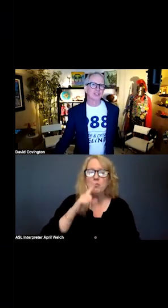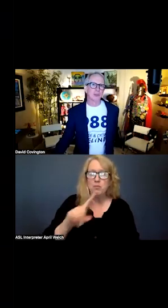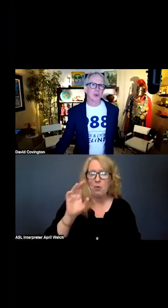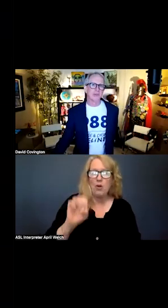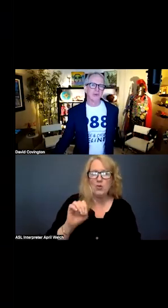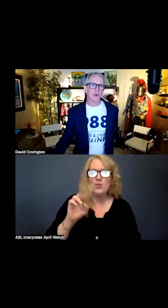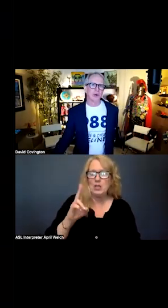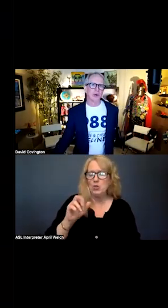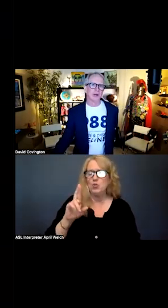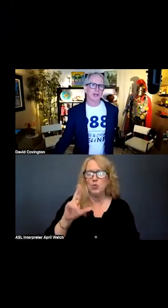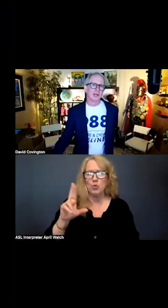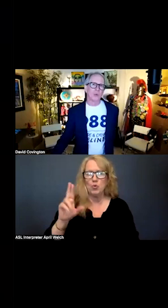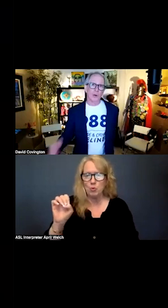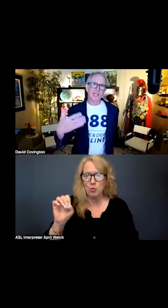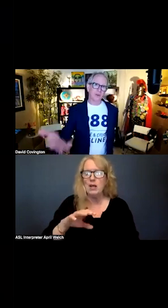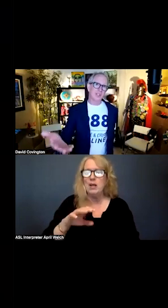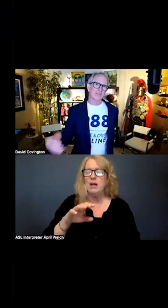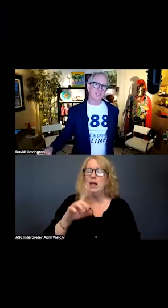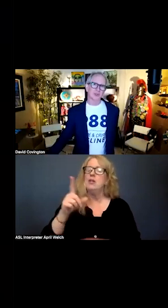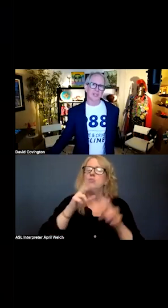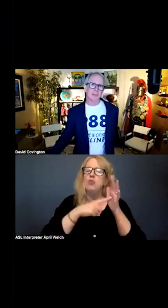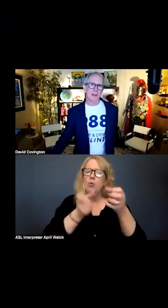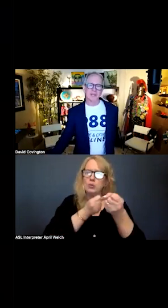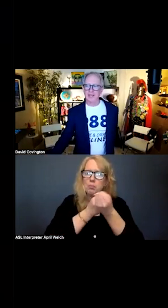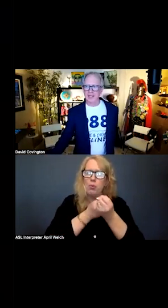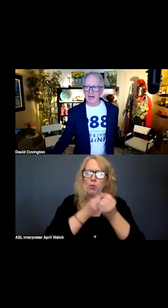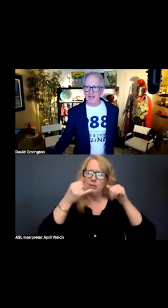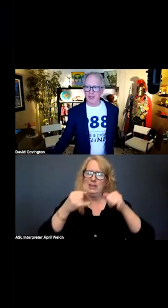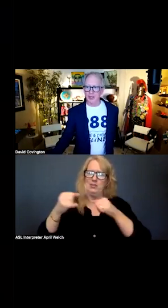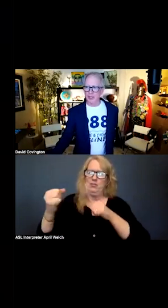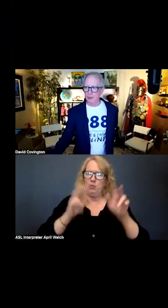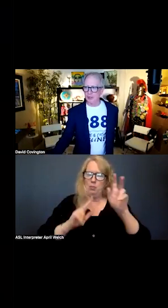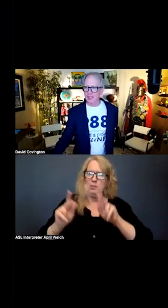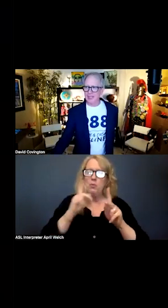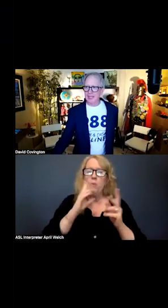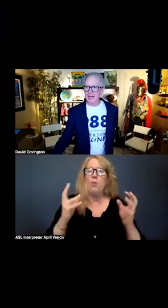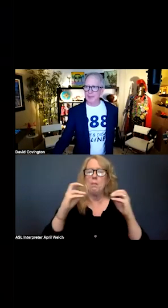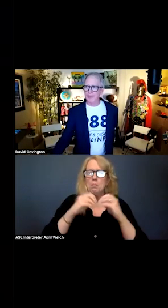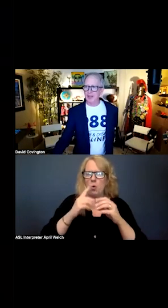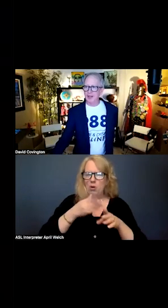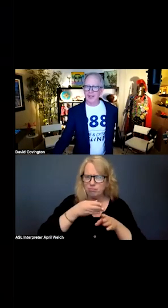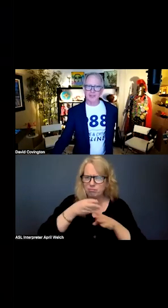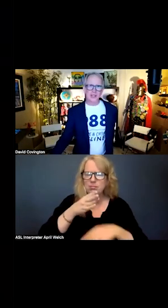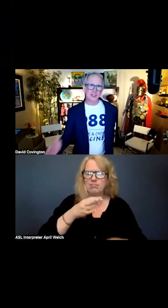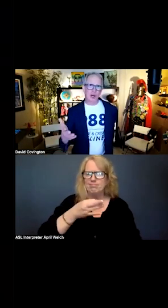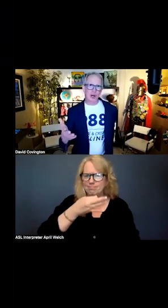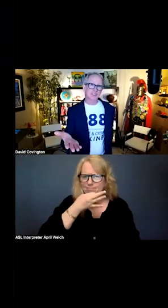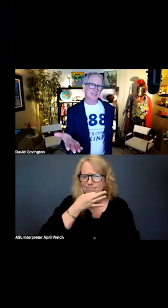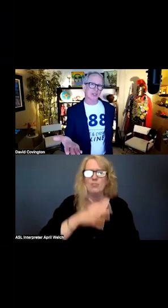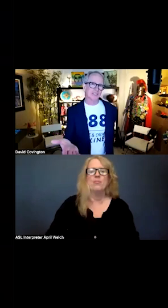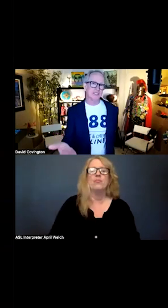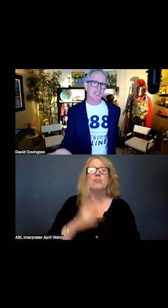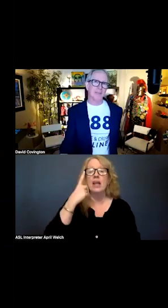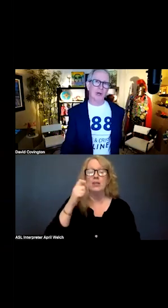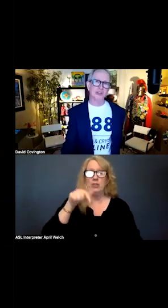its support for working with individuals that might be at higher acuity. This audience